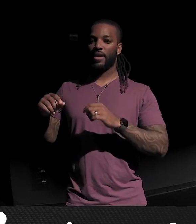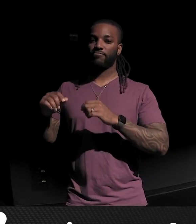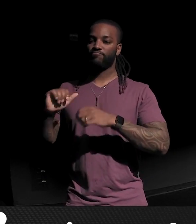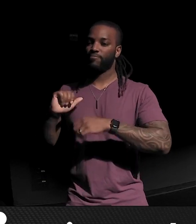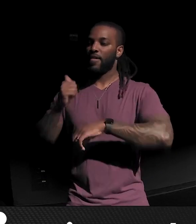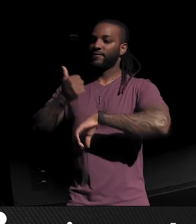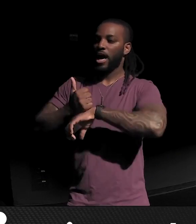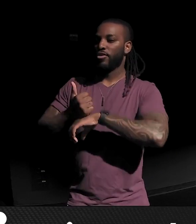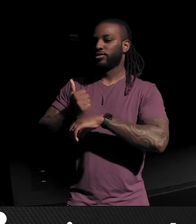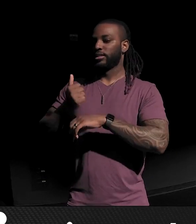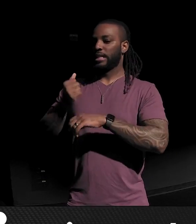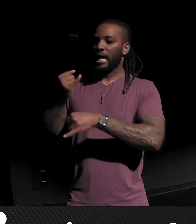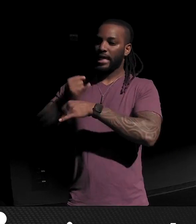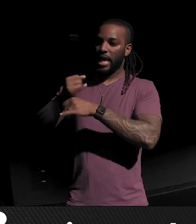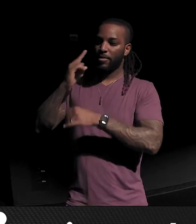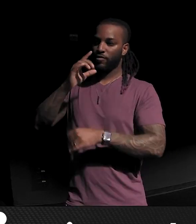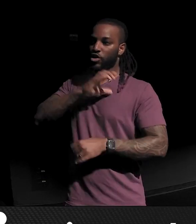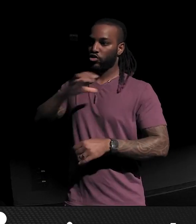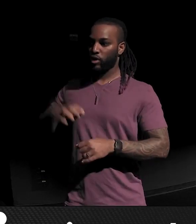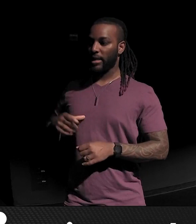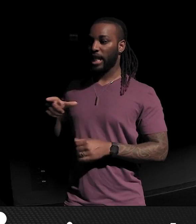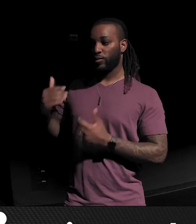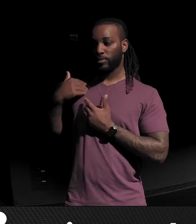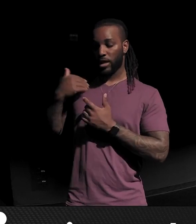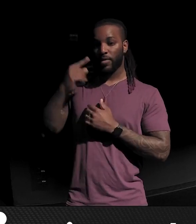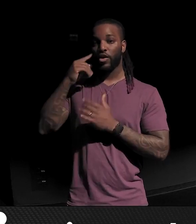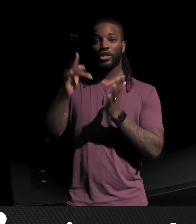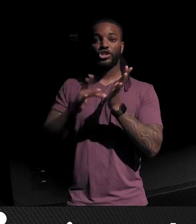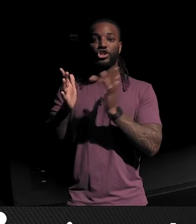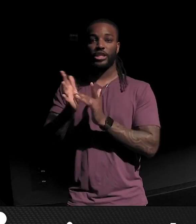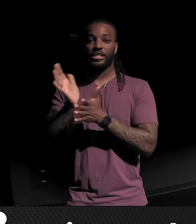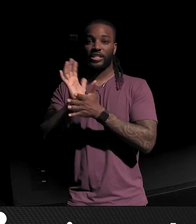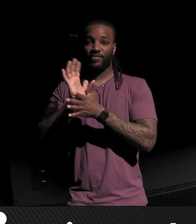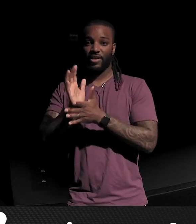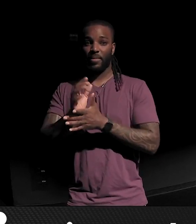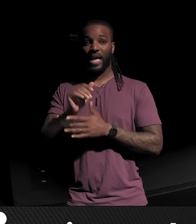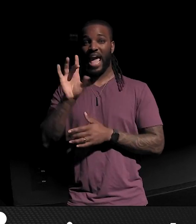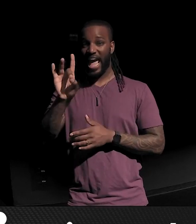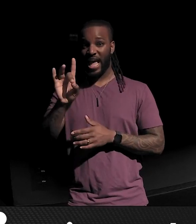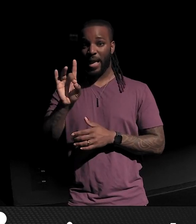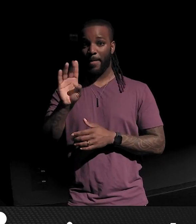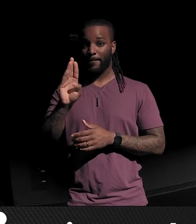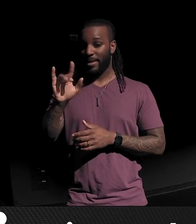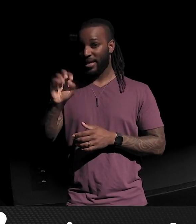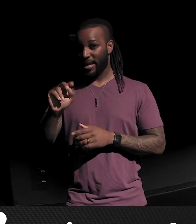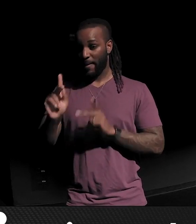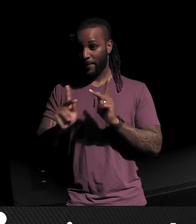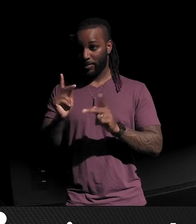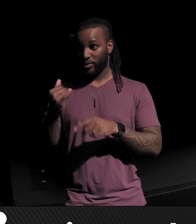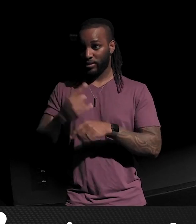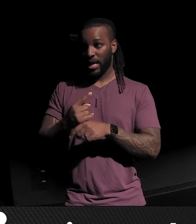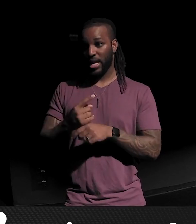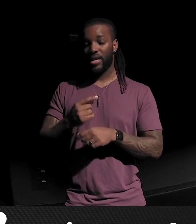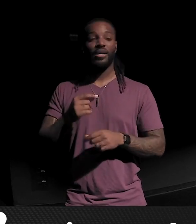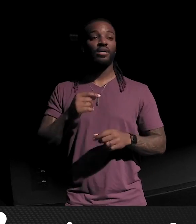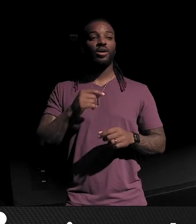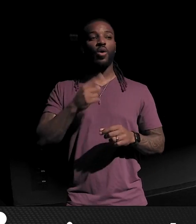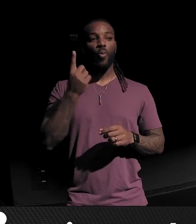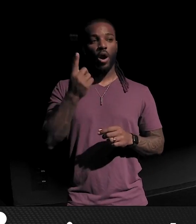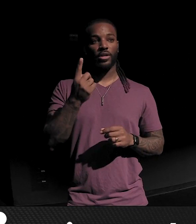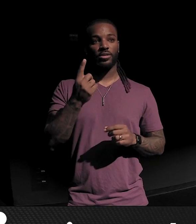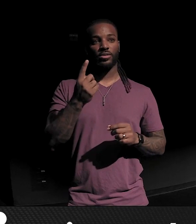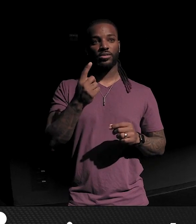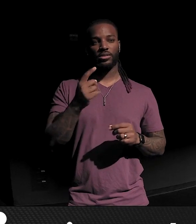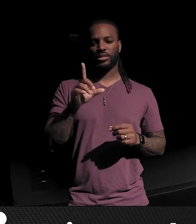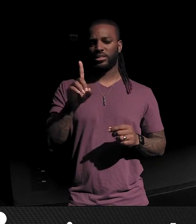which in part was responsible for the Jesus film, seen today by 8 billion people. One of their students was Dawson Trotman. Dawson